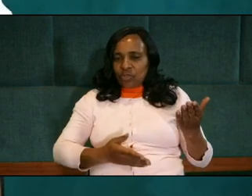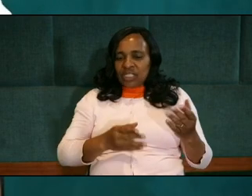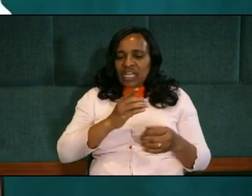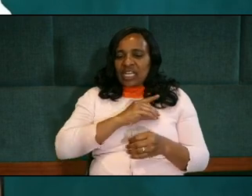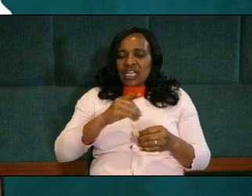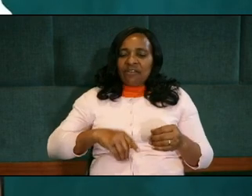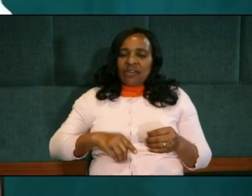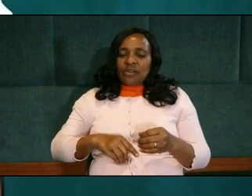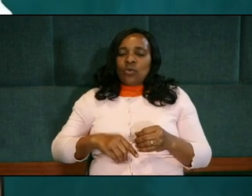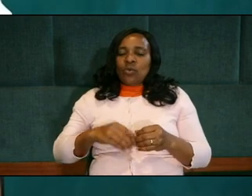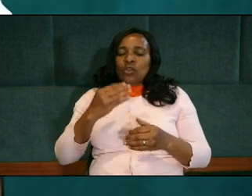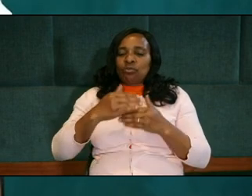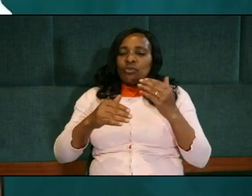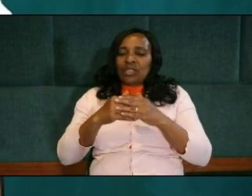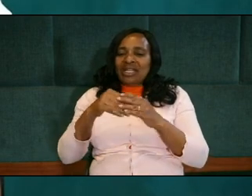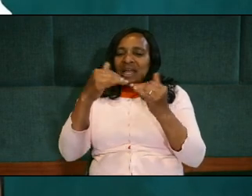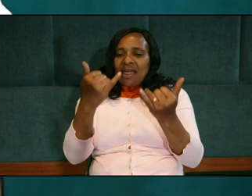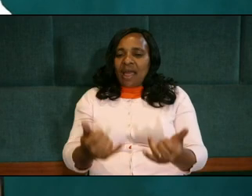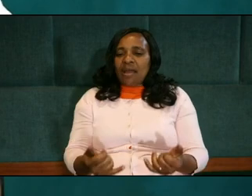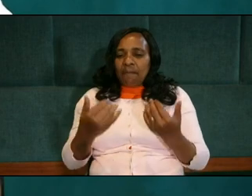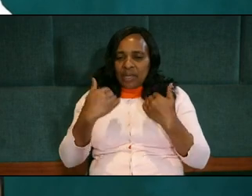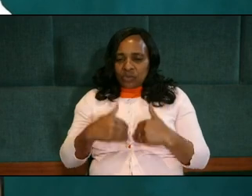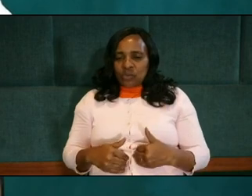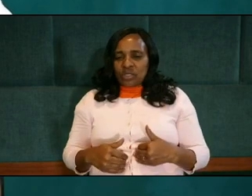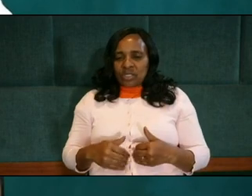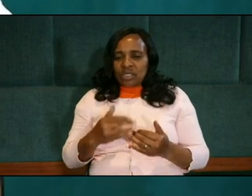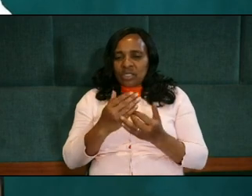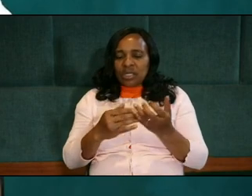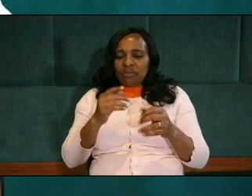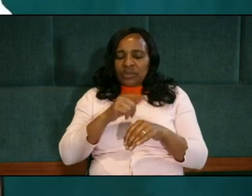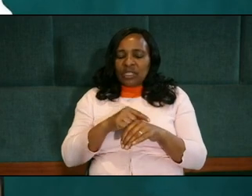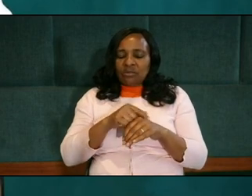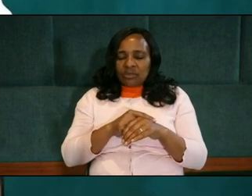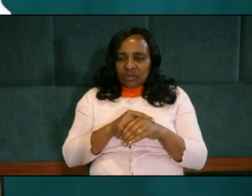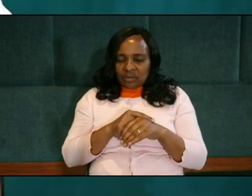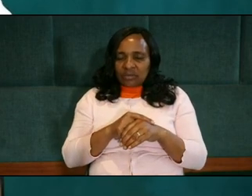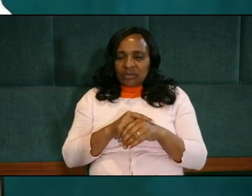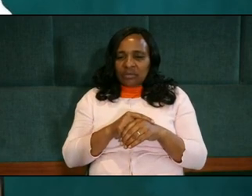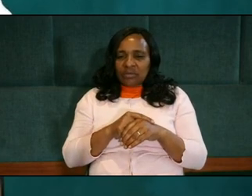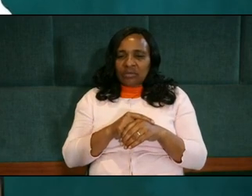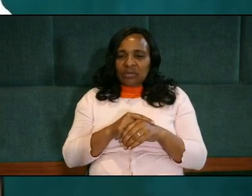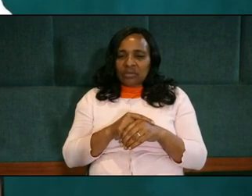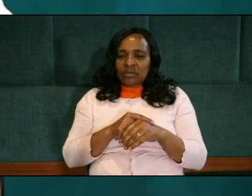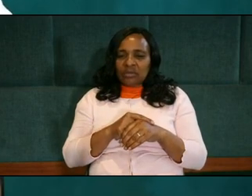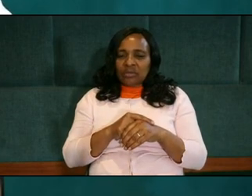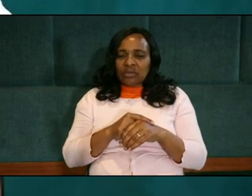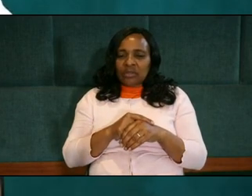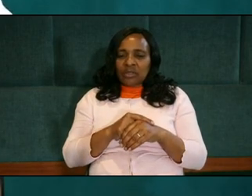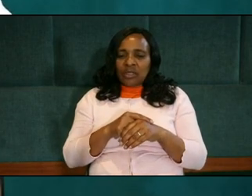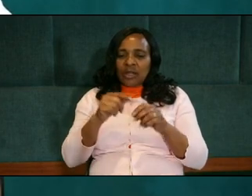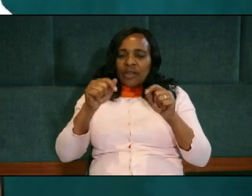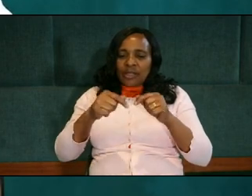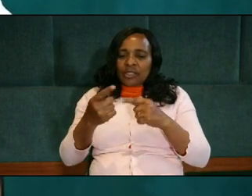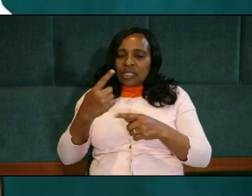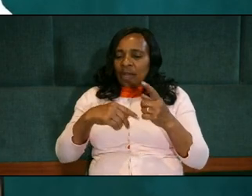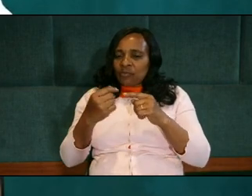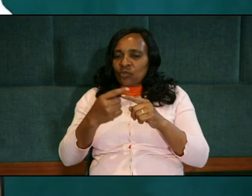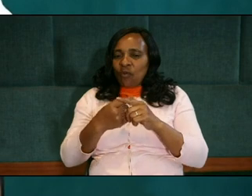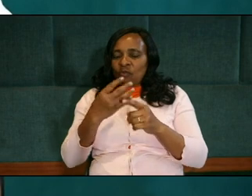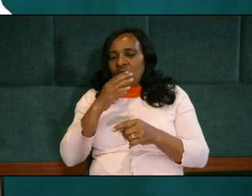as a young person, a youth. And sometimes you can be, there's prejudice that comes with